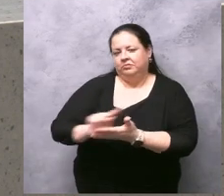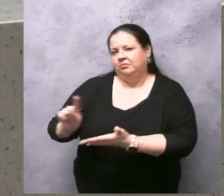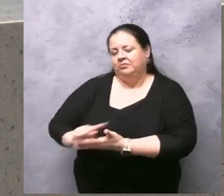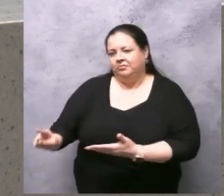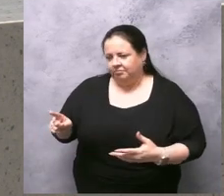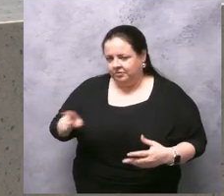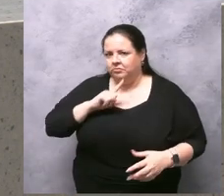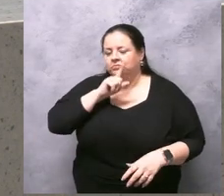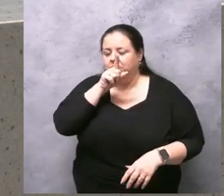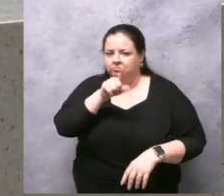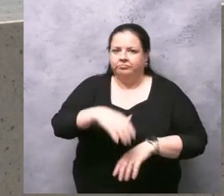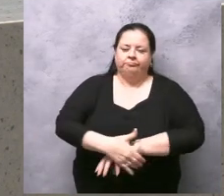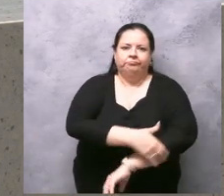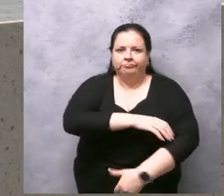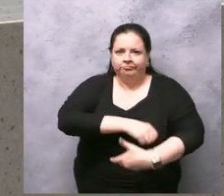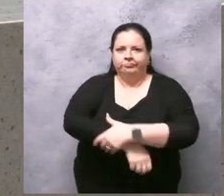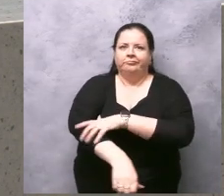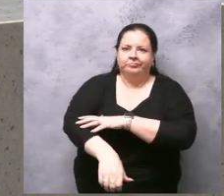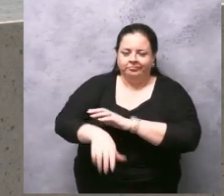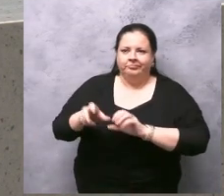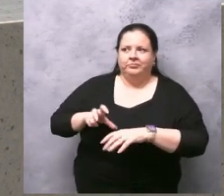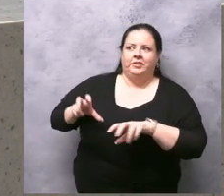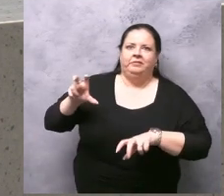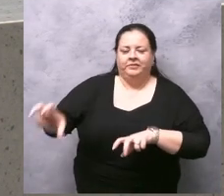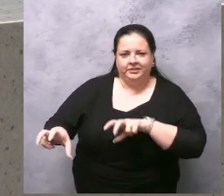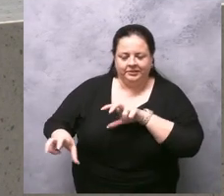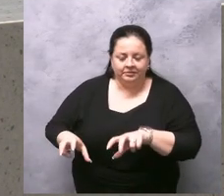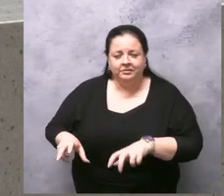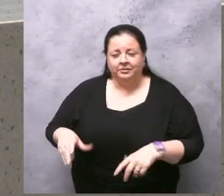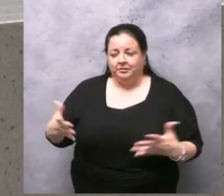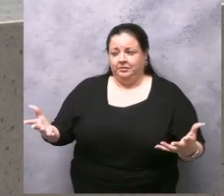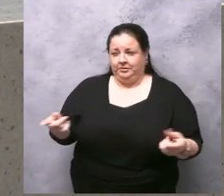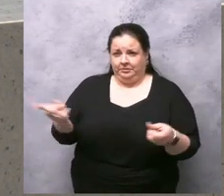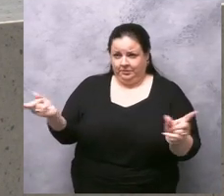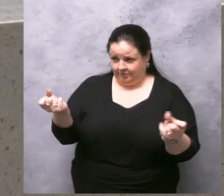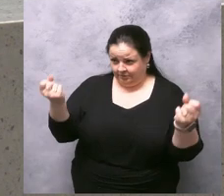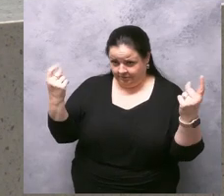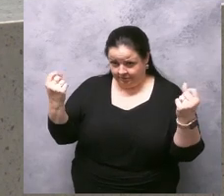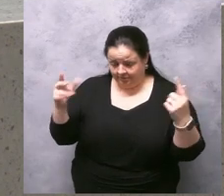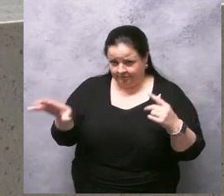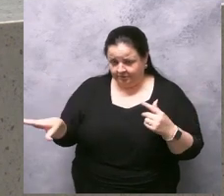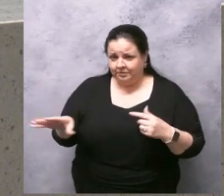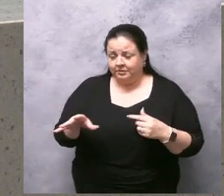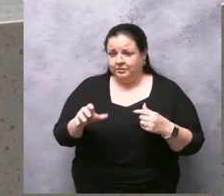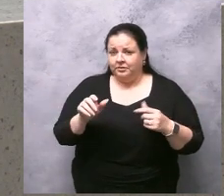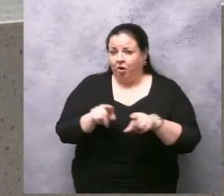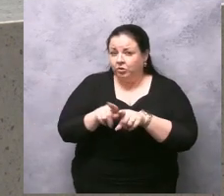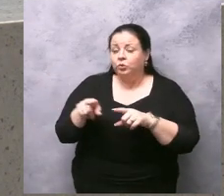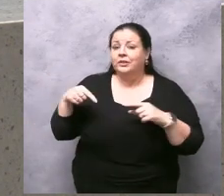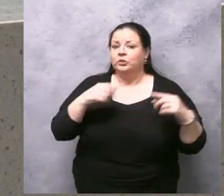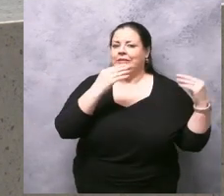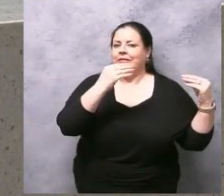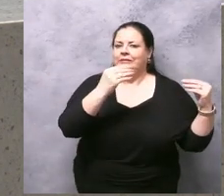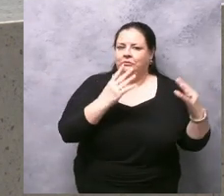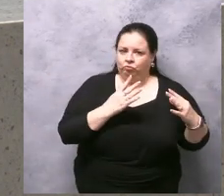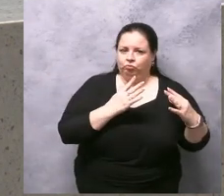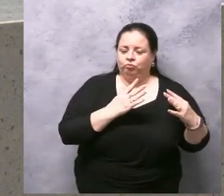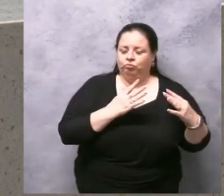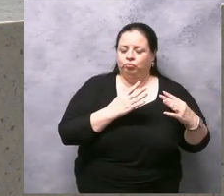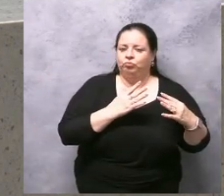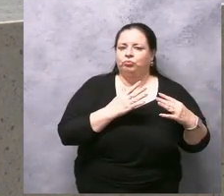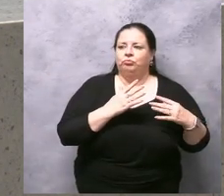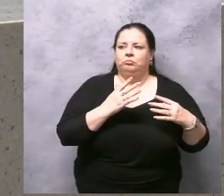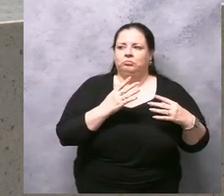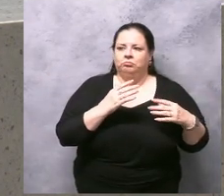that they really invest in it. I want everyone to understand that the viewing audience, These are also educators.